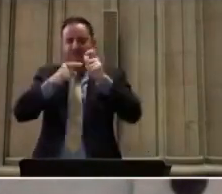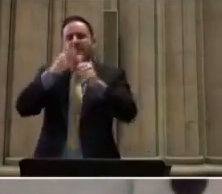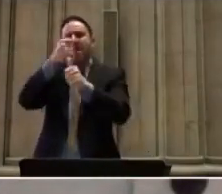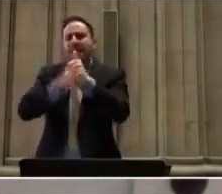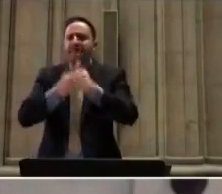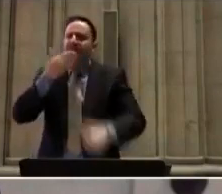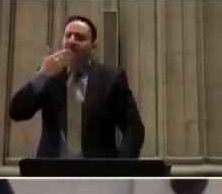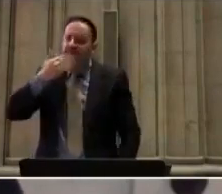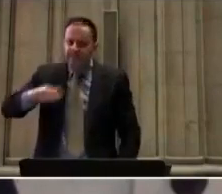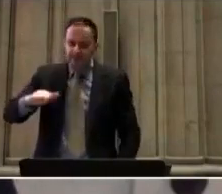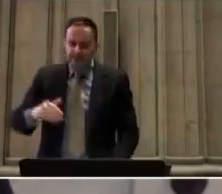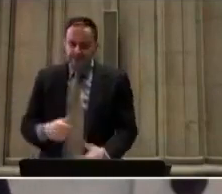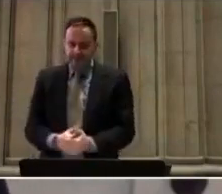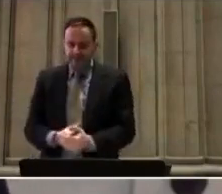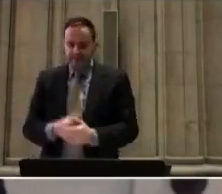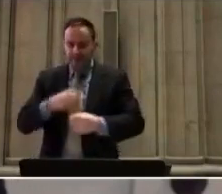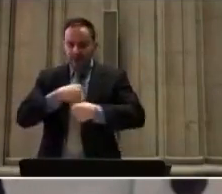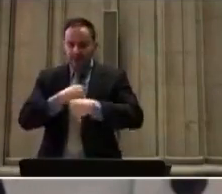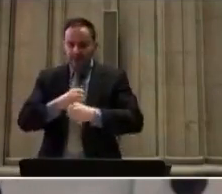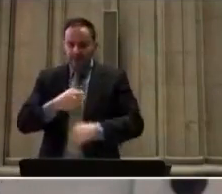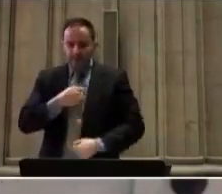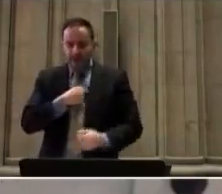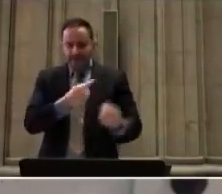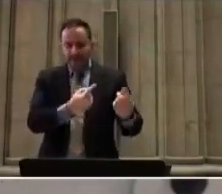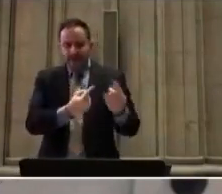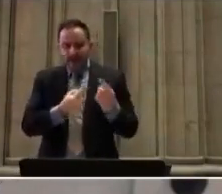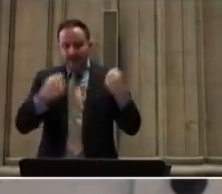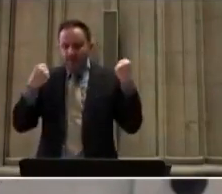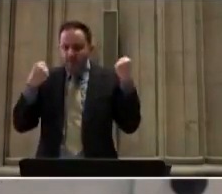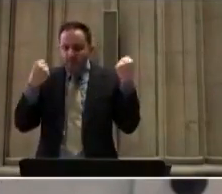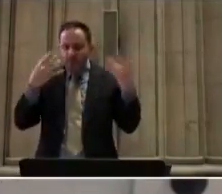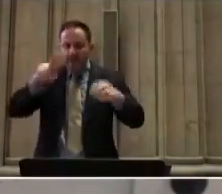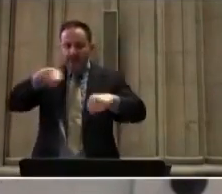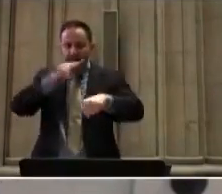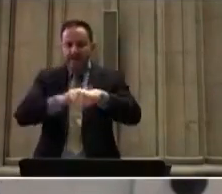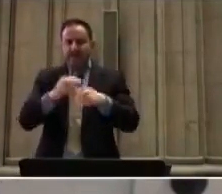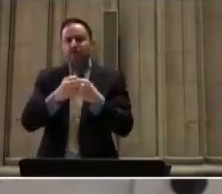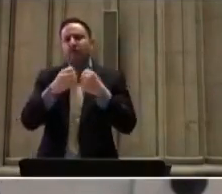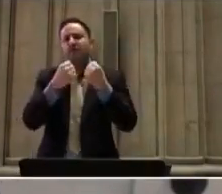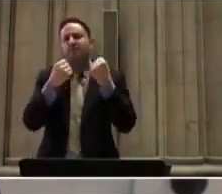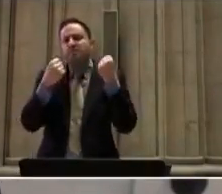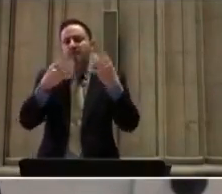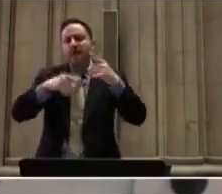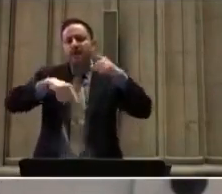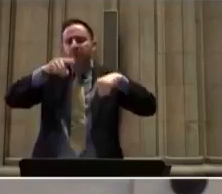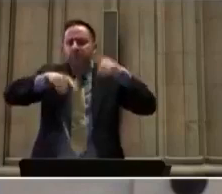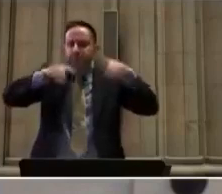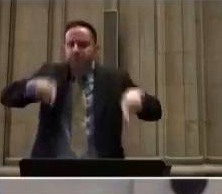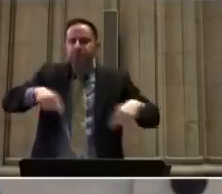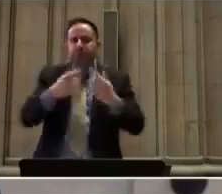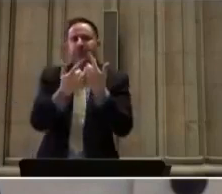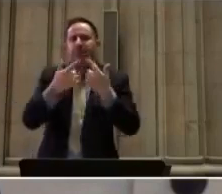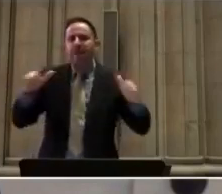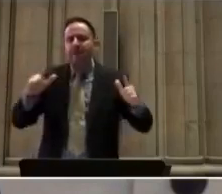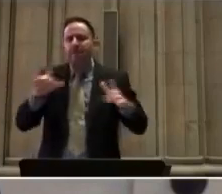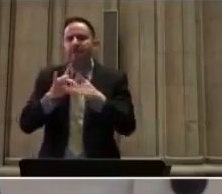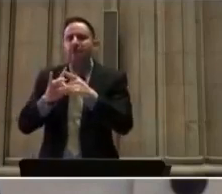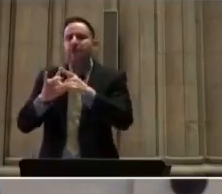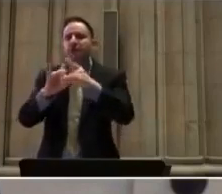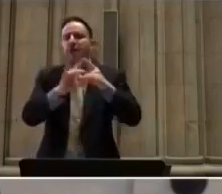way. Make us who come from many nations with many different languages a united